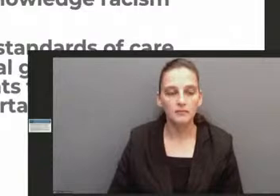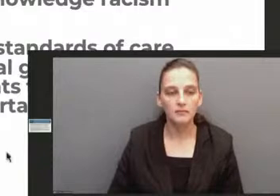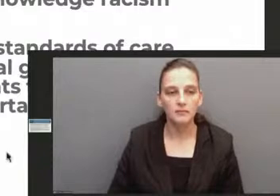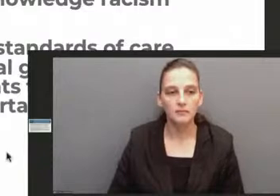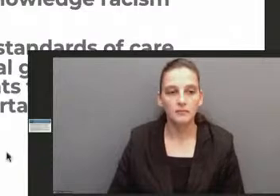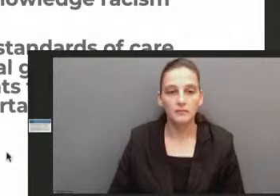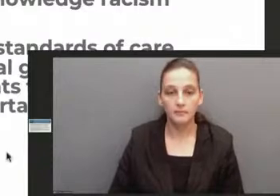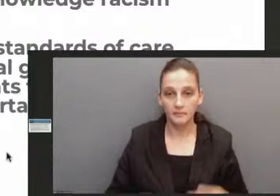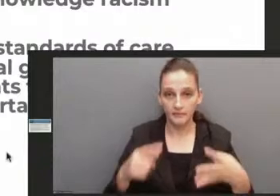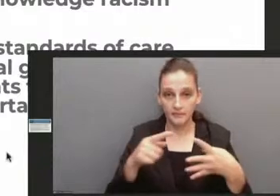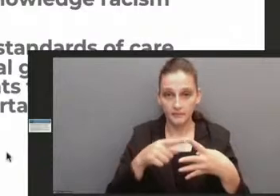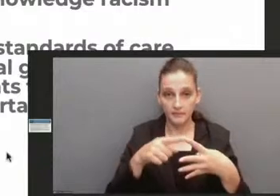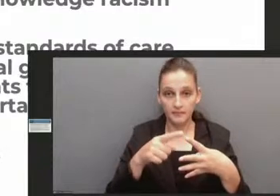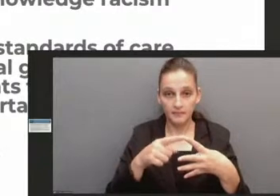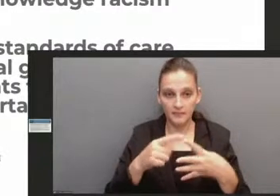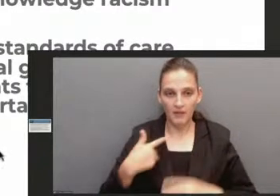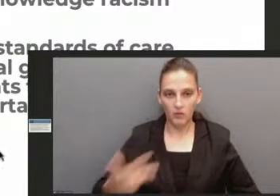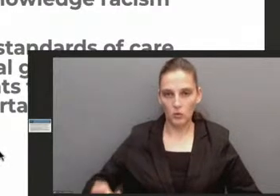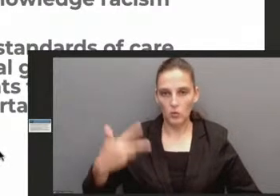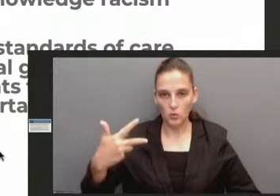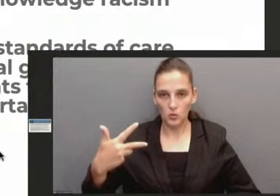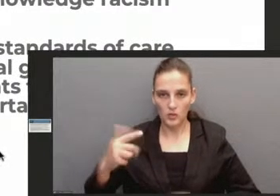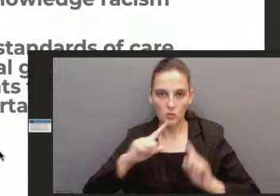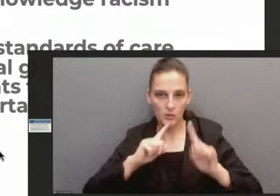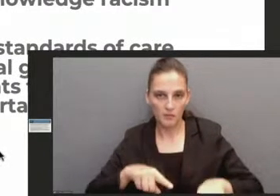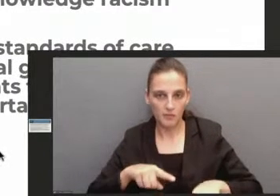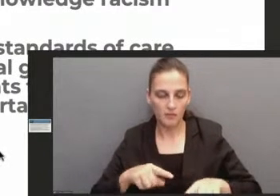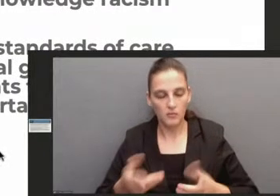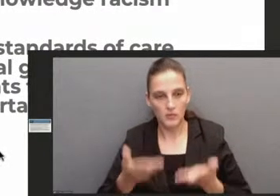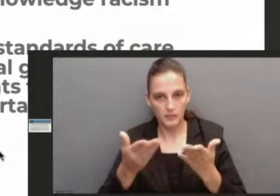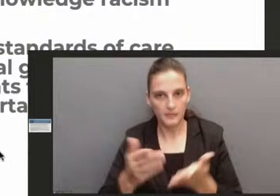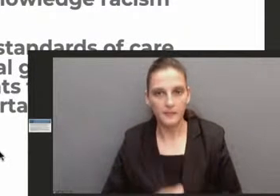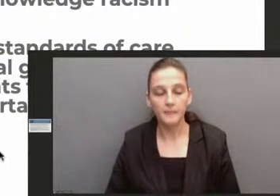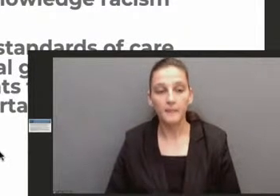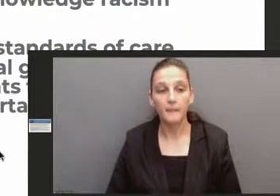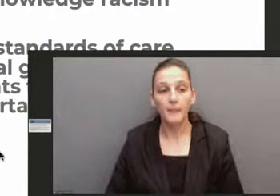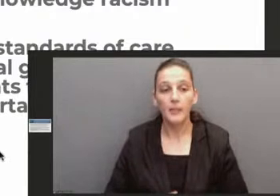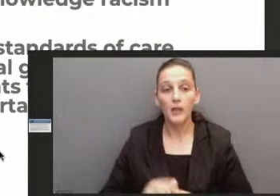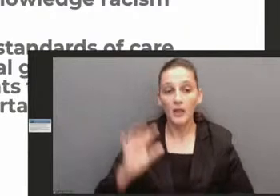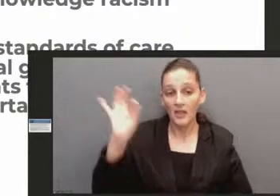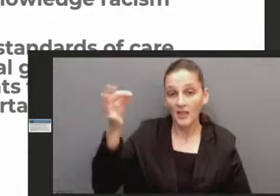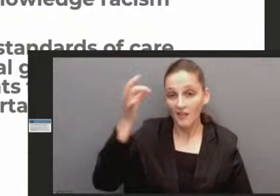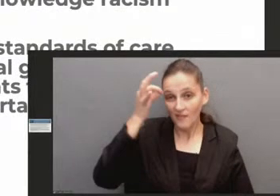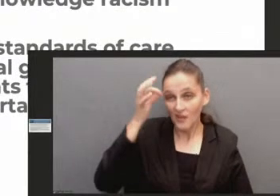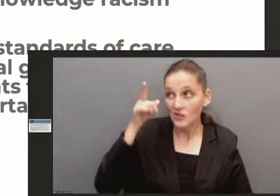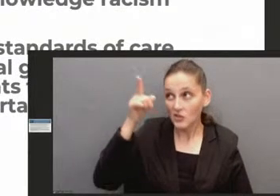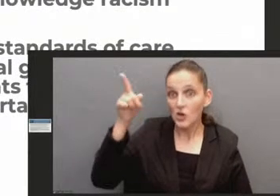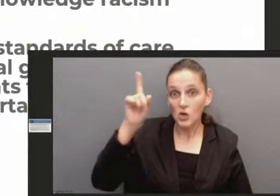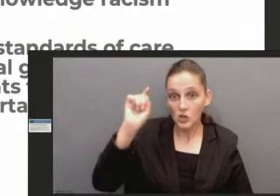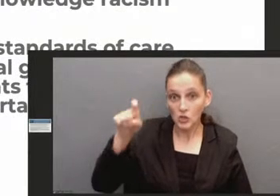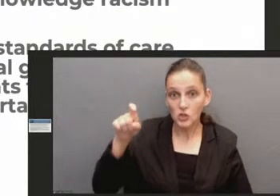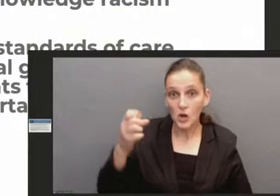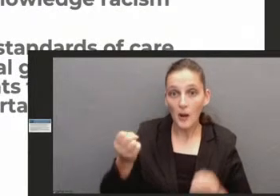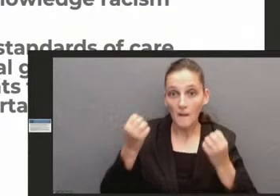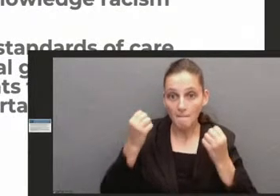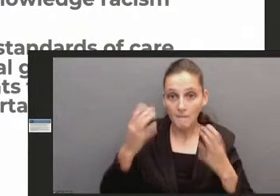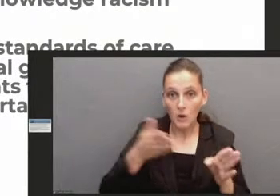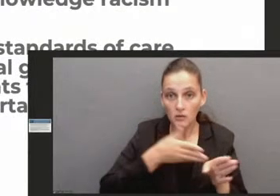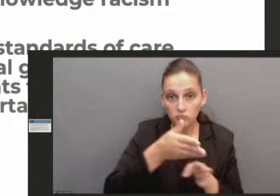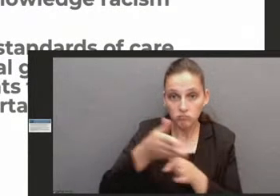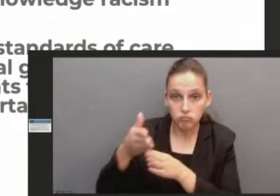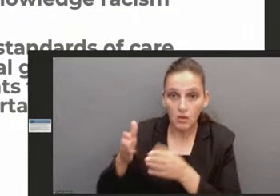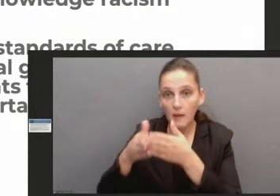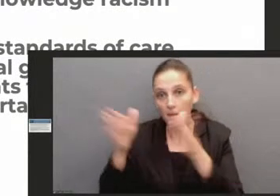respond to problem one, we have 3 recommendations. First, the federal government should lead a multi-pronged public-private